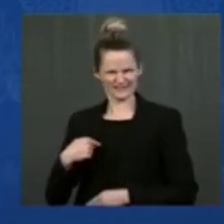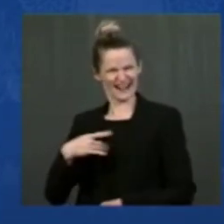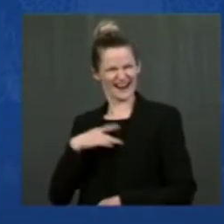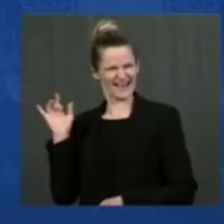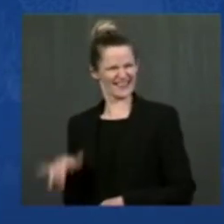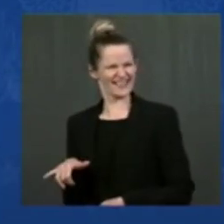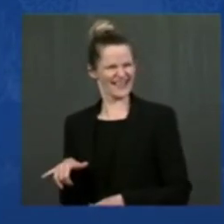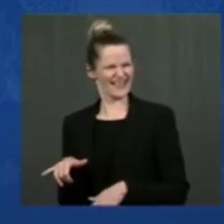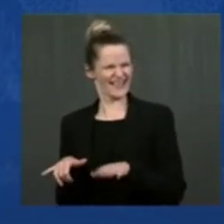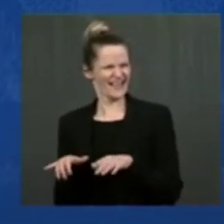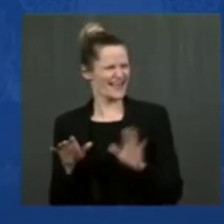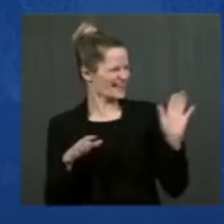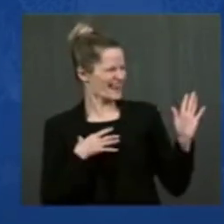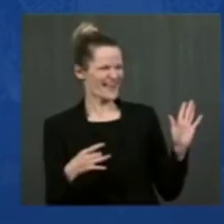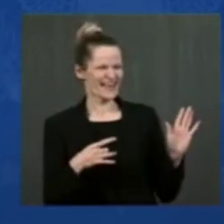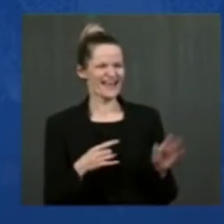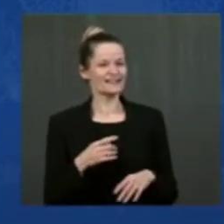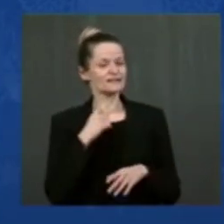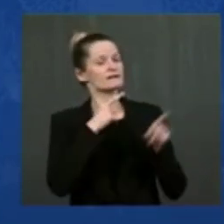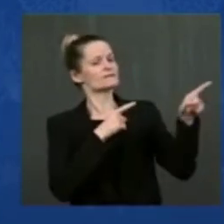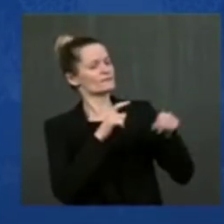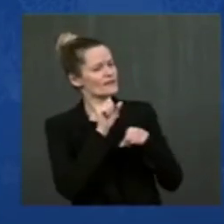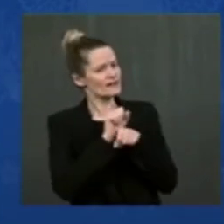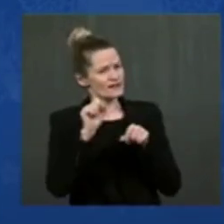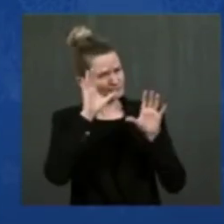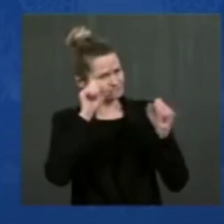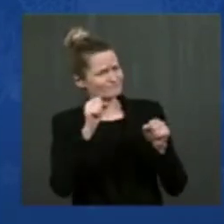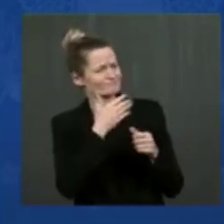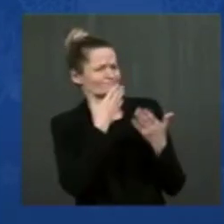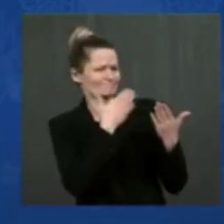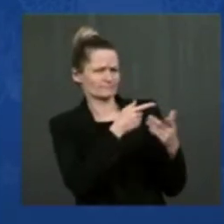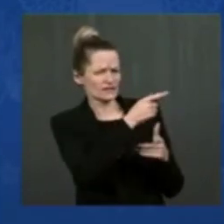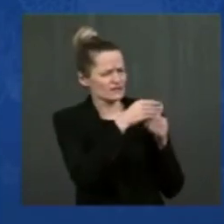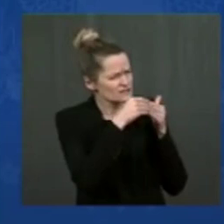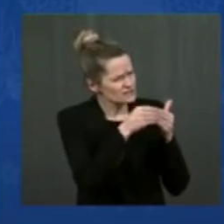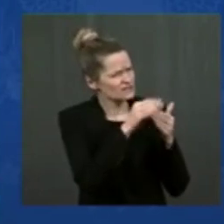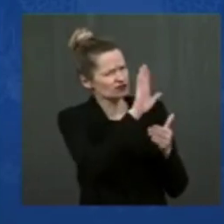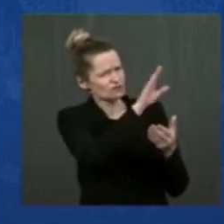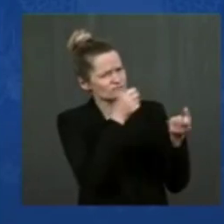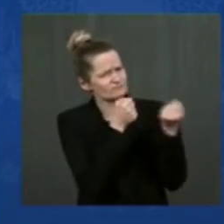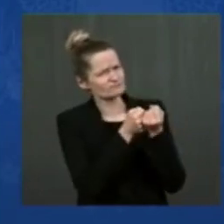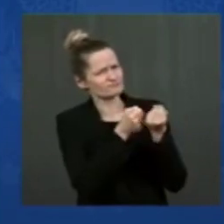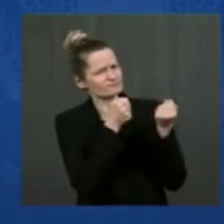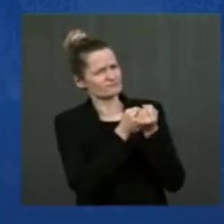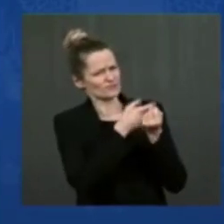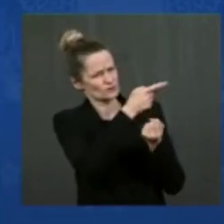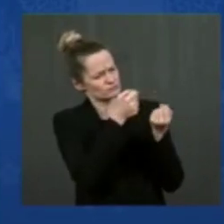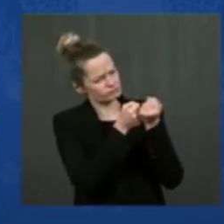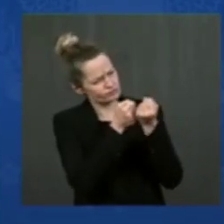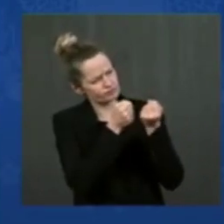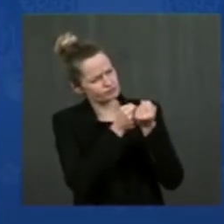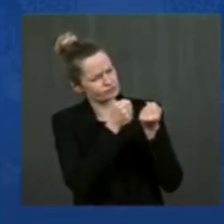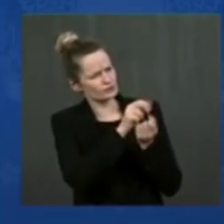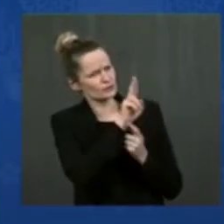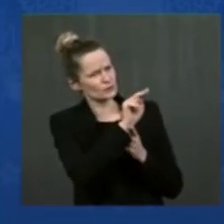are leading the most pro-worker, pro-union administration in history.